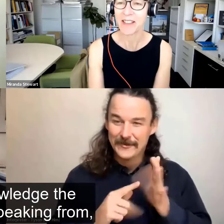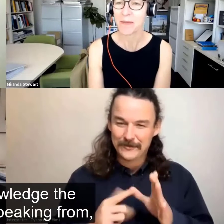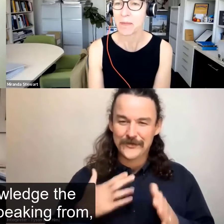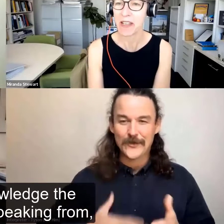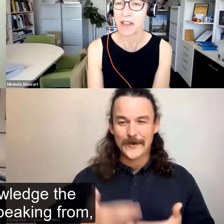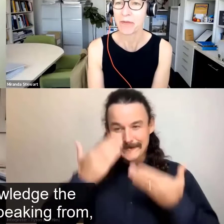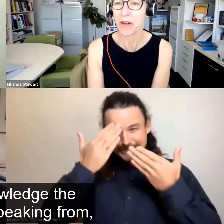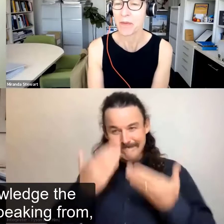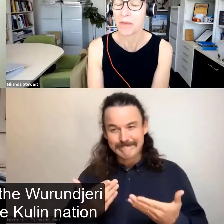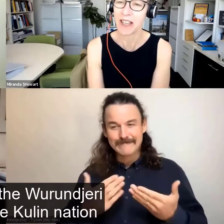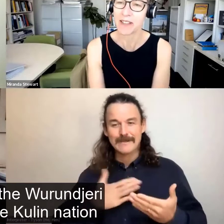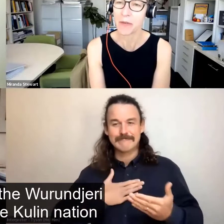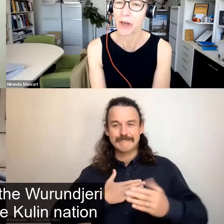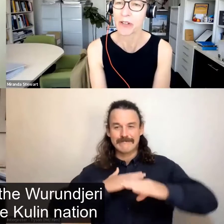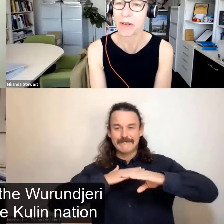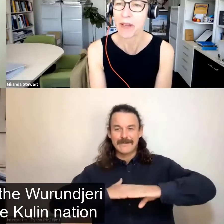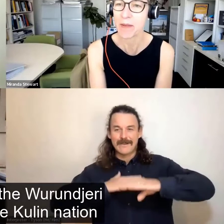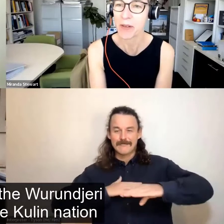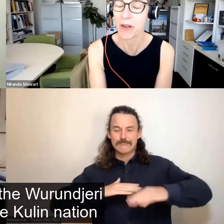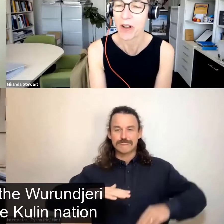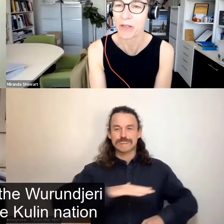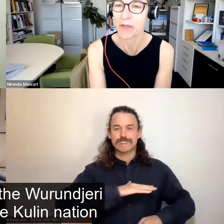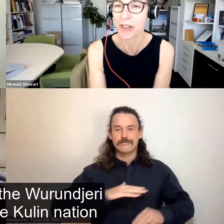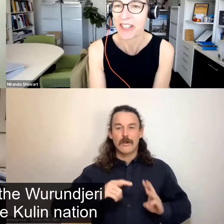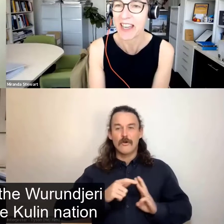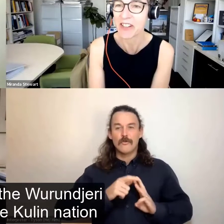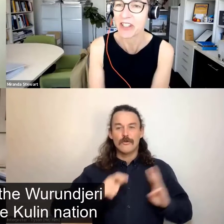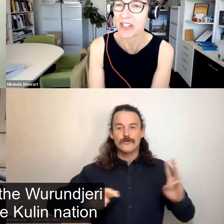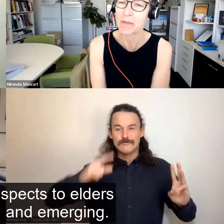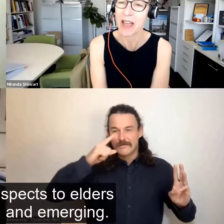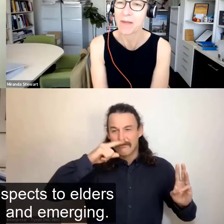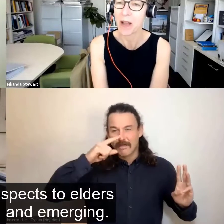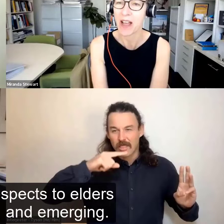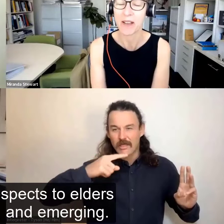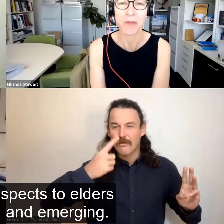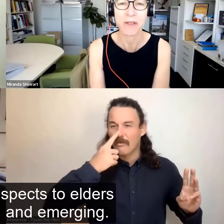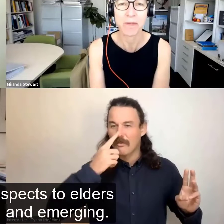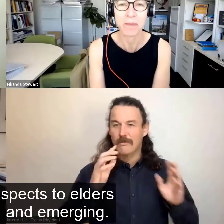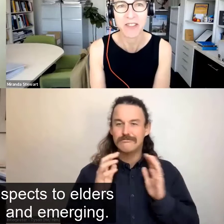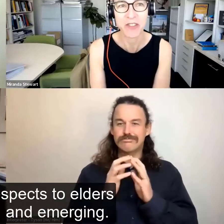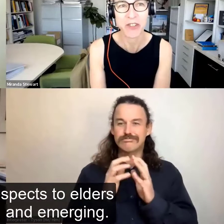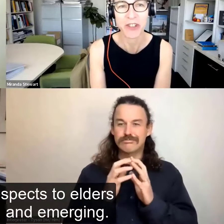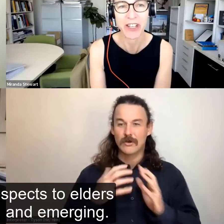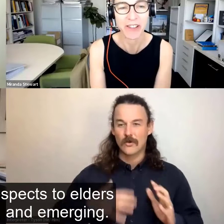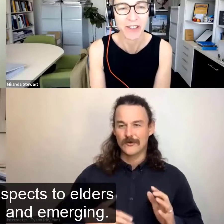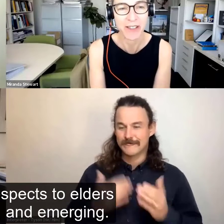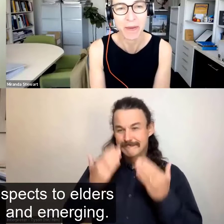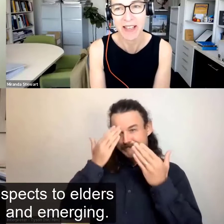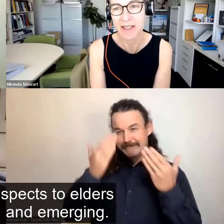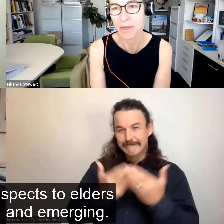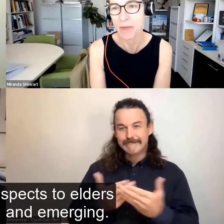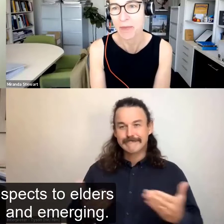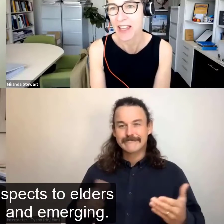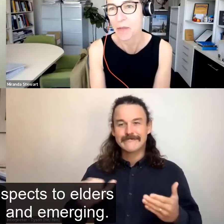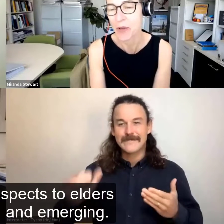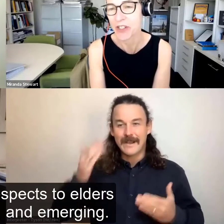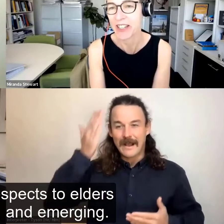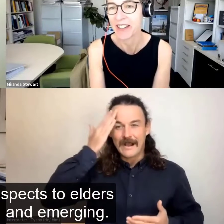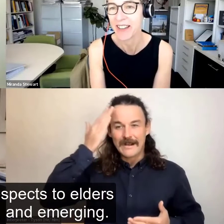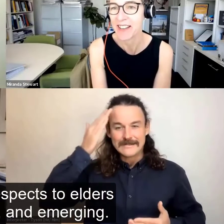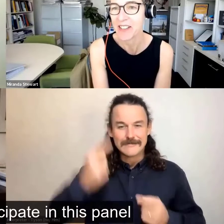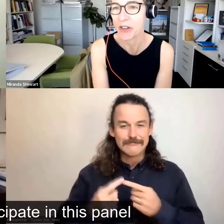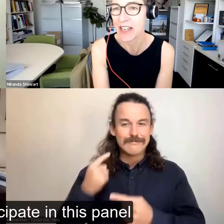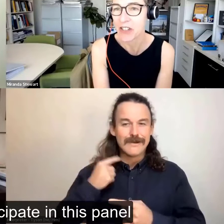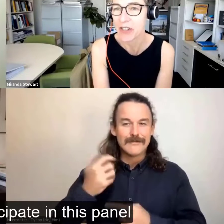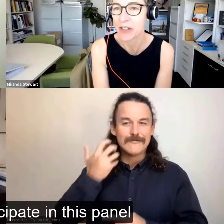the lands I'm speaking from, the lands of the Wurundjeri people of the Kulin Nation, and pay my respects to elders past, present and